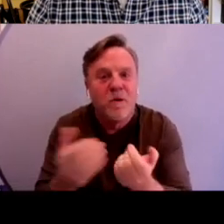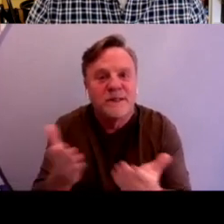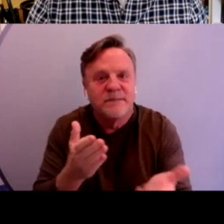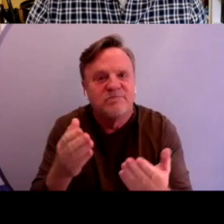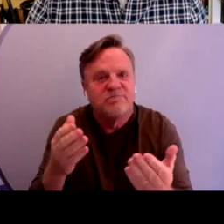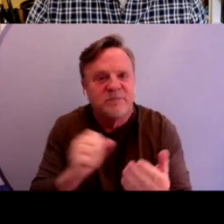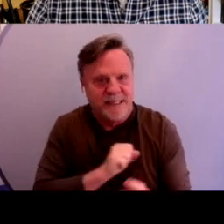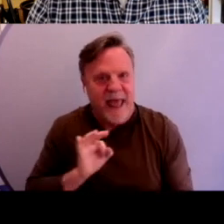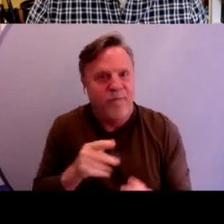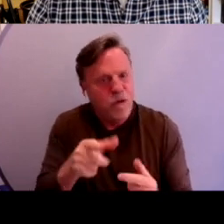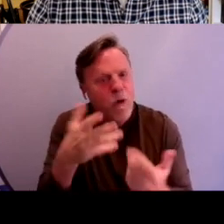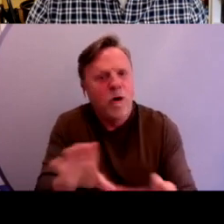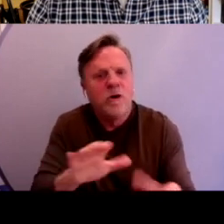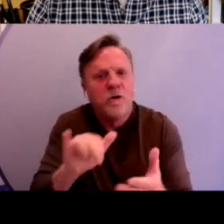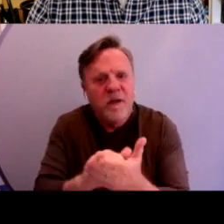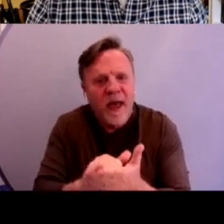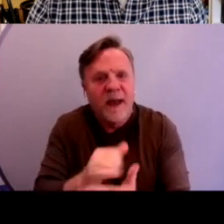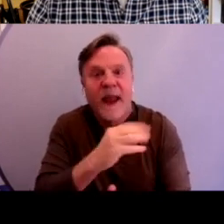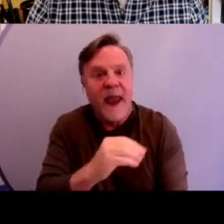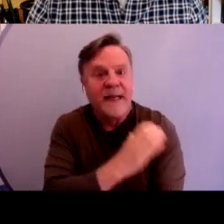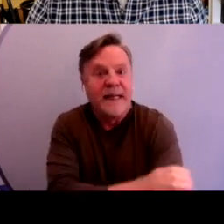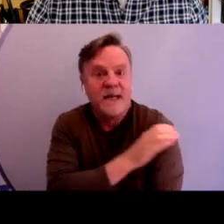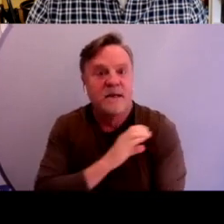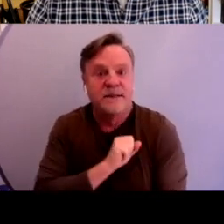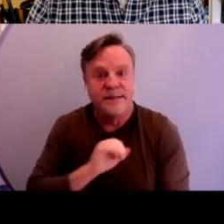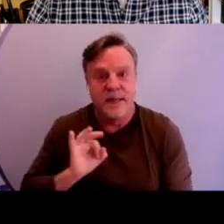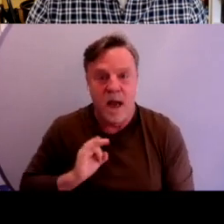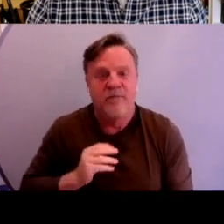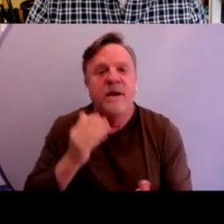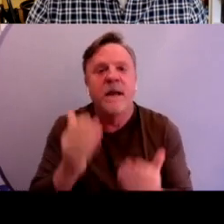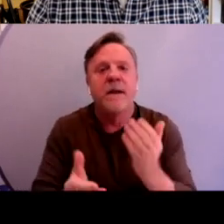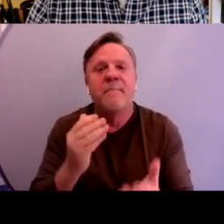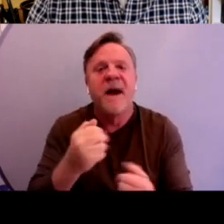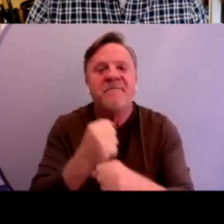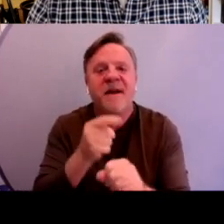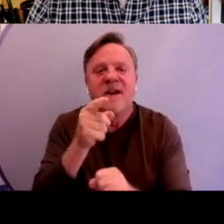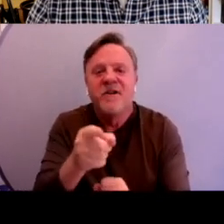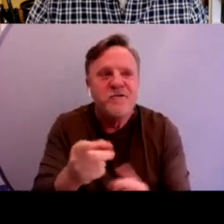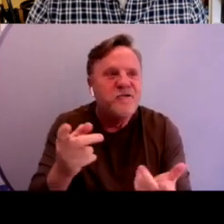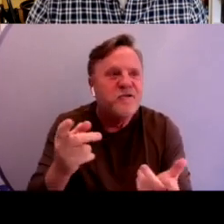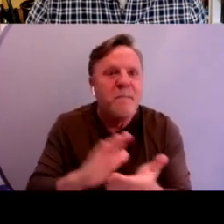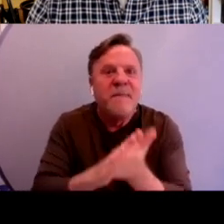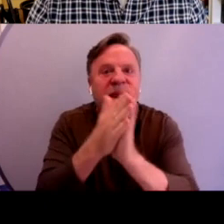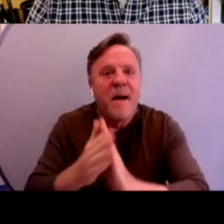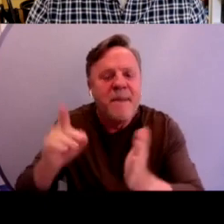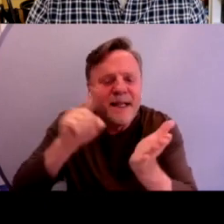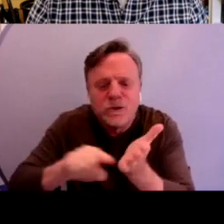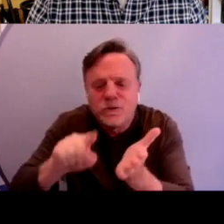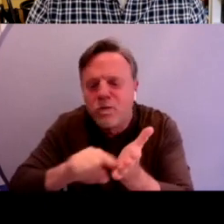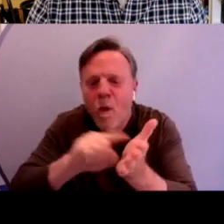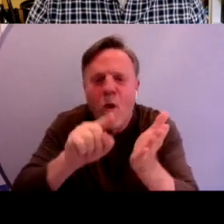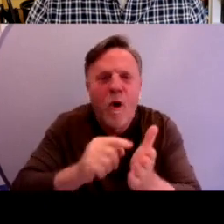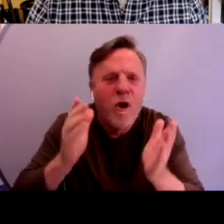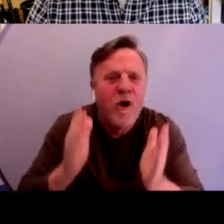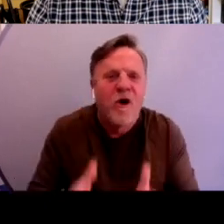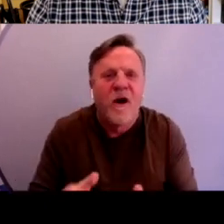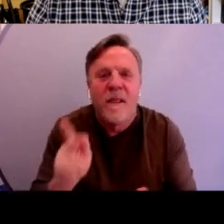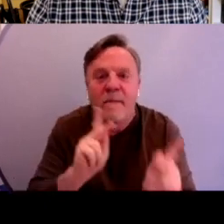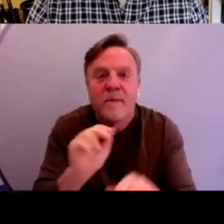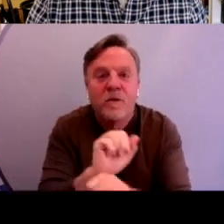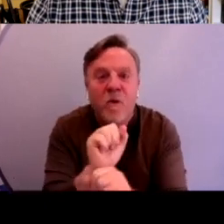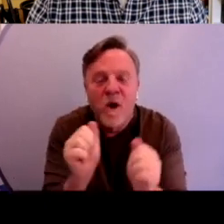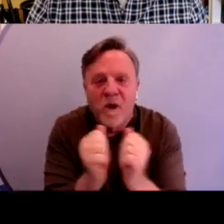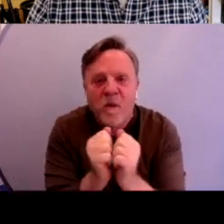jobs as well as clinical staff. It may turn you into explorers with the people you work with, trying